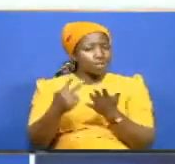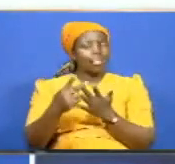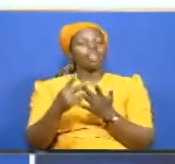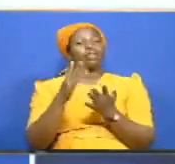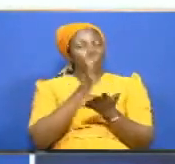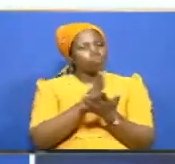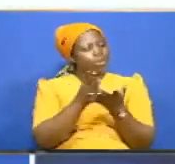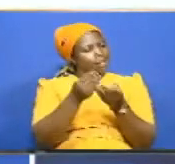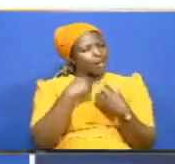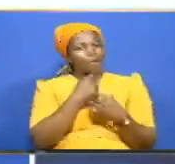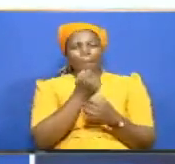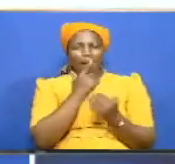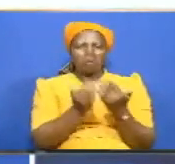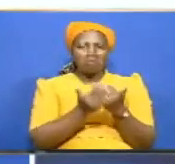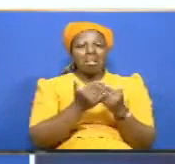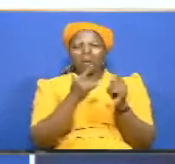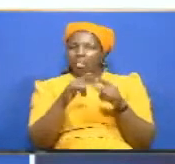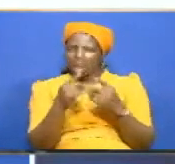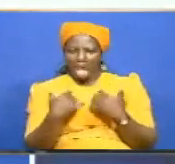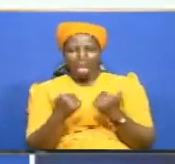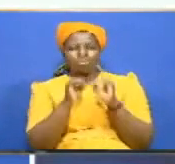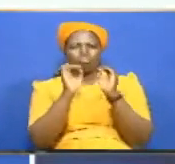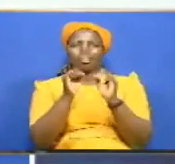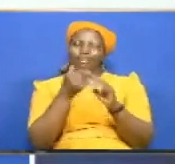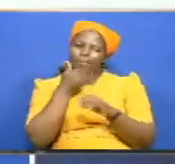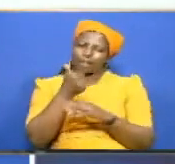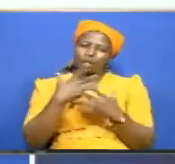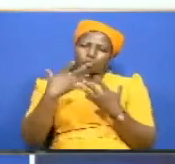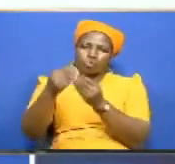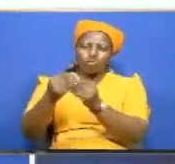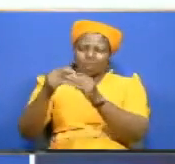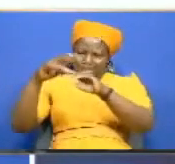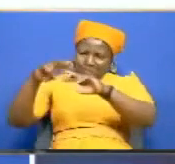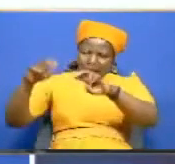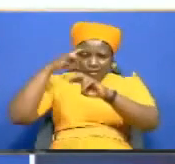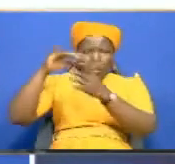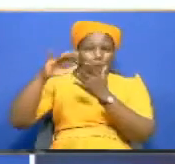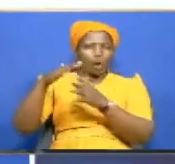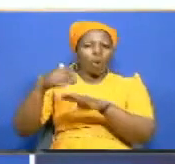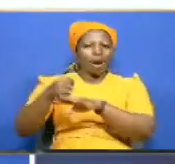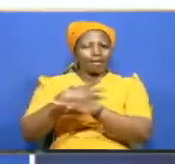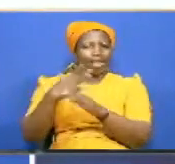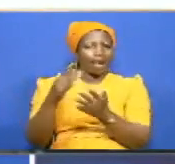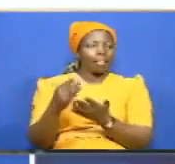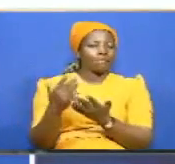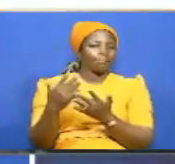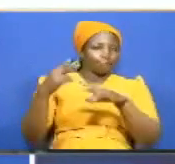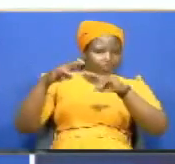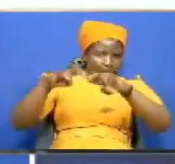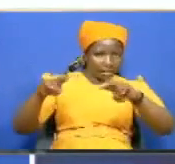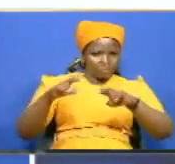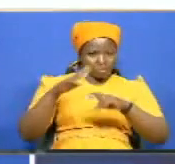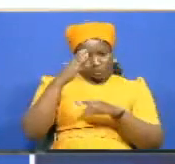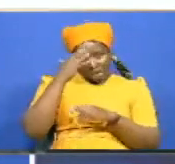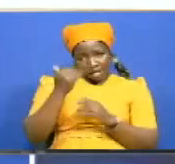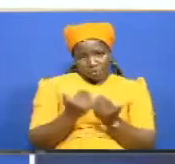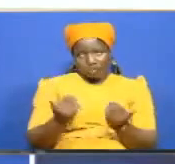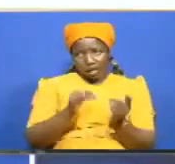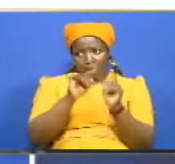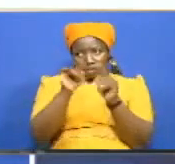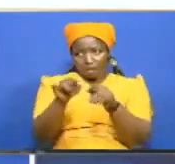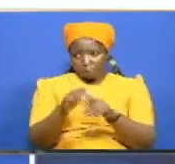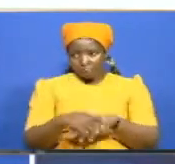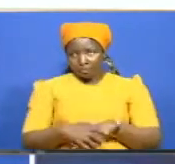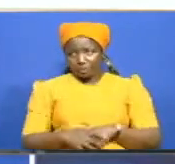seek help. In fact, like children will come with swollen lymph nodes, you know, this we call them gae, glands in